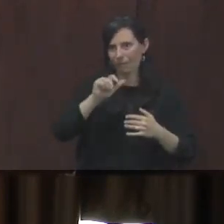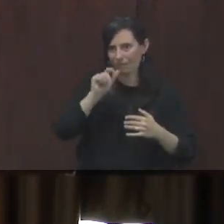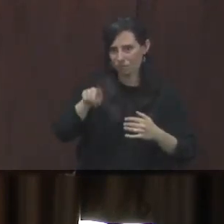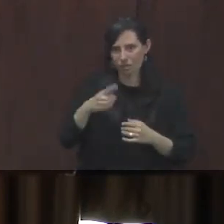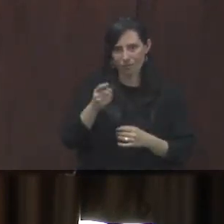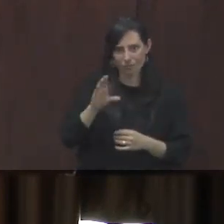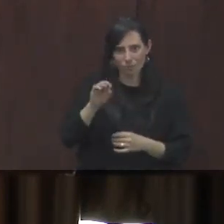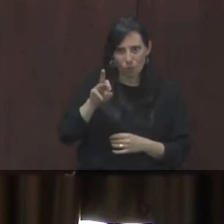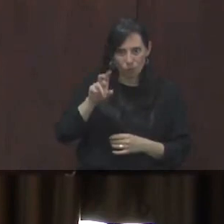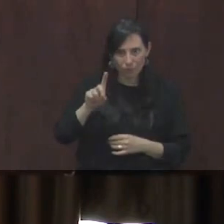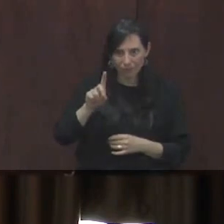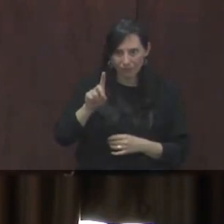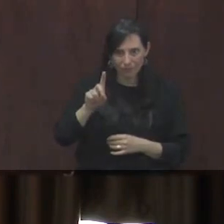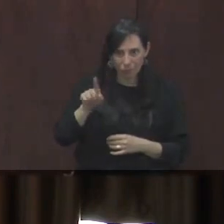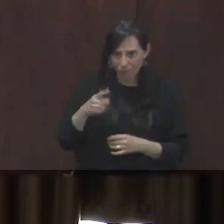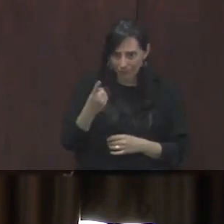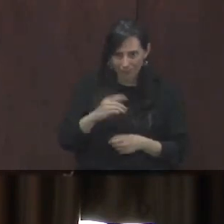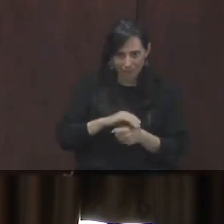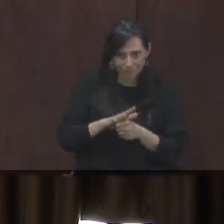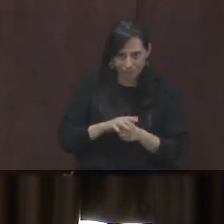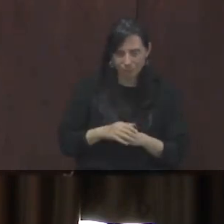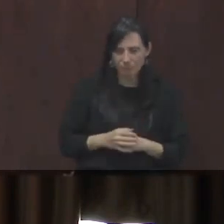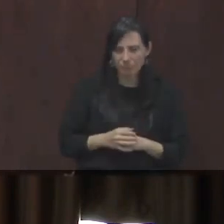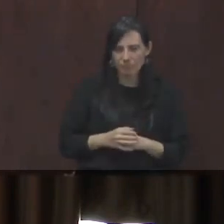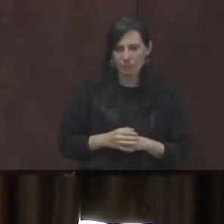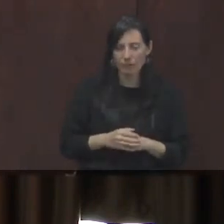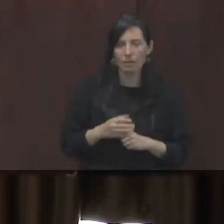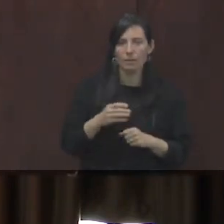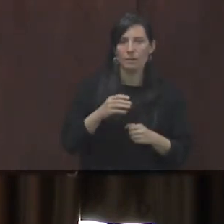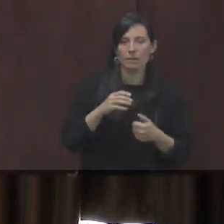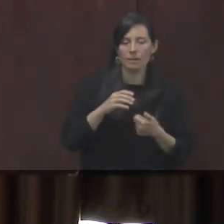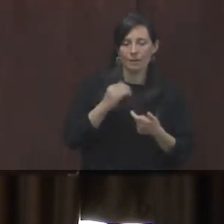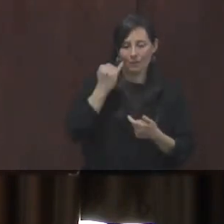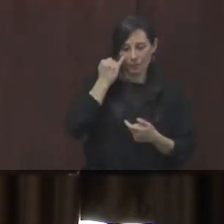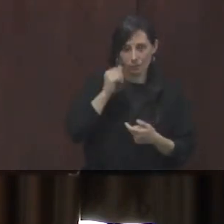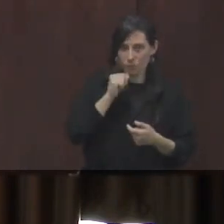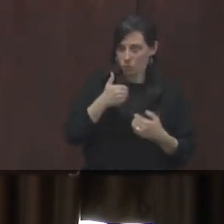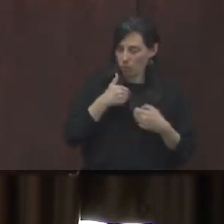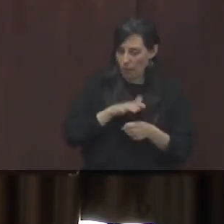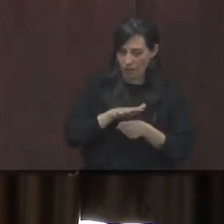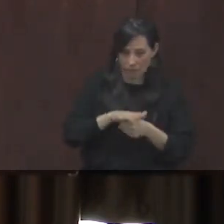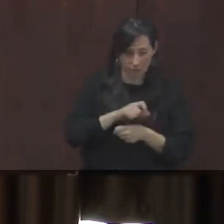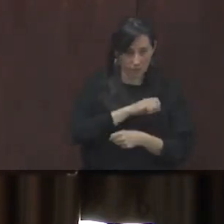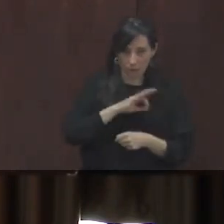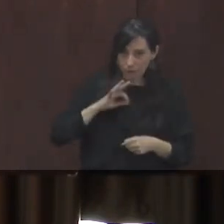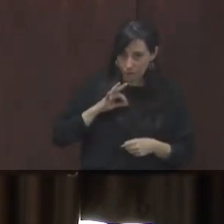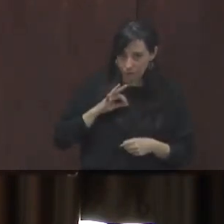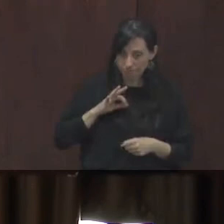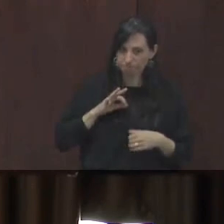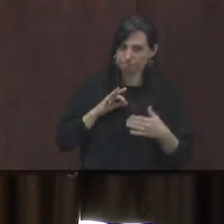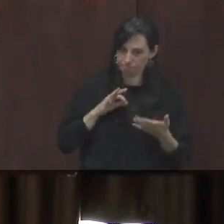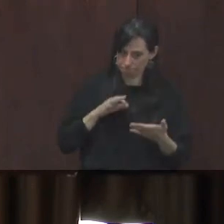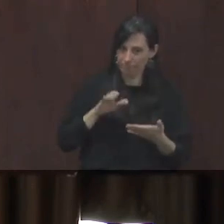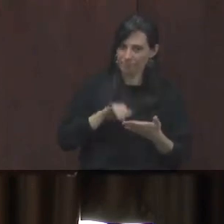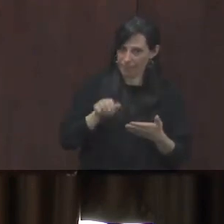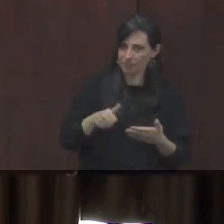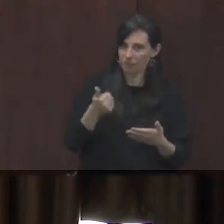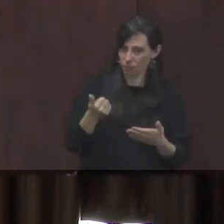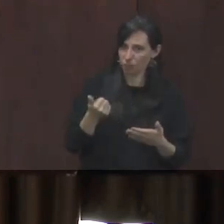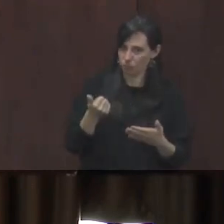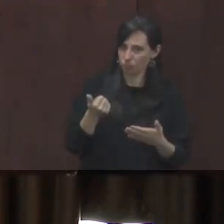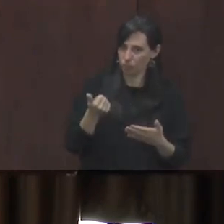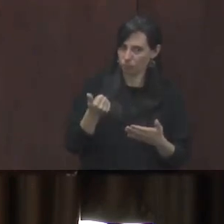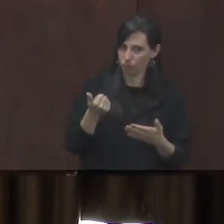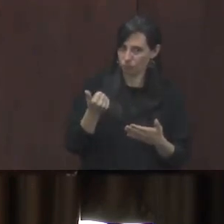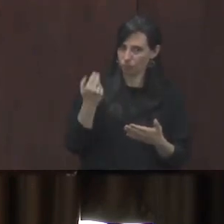one. If the staffing ratios to accomplish the care are just untenable, that would be another one.